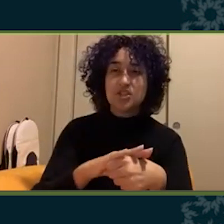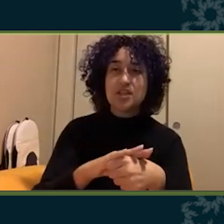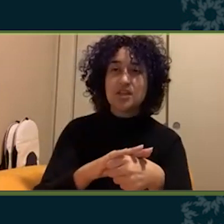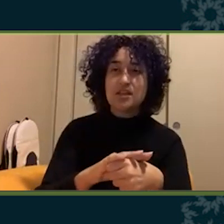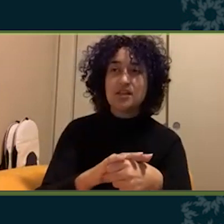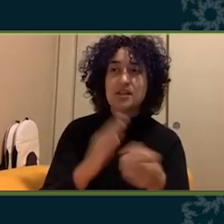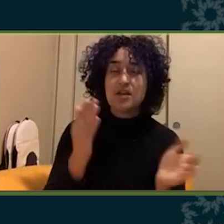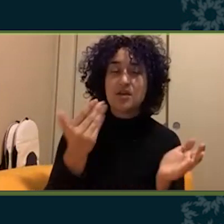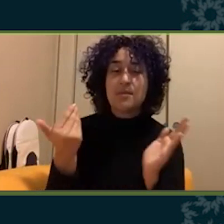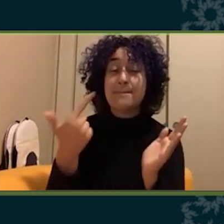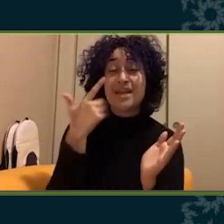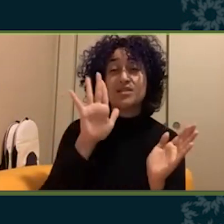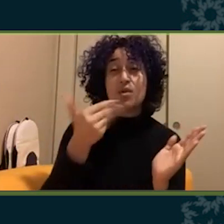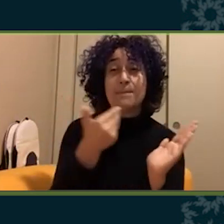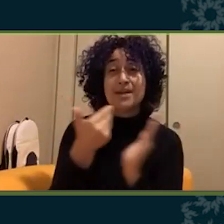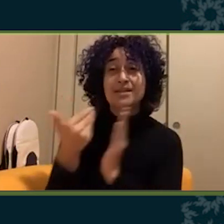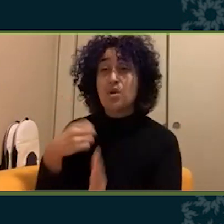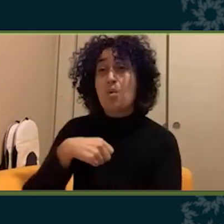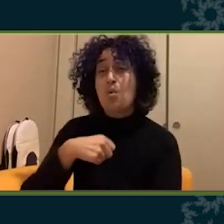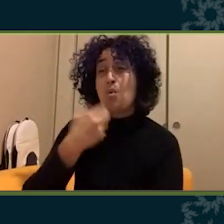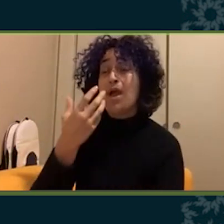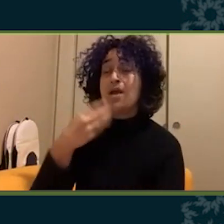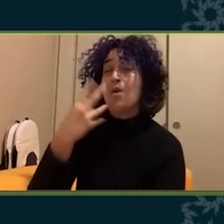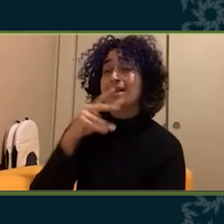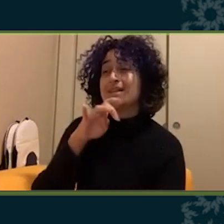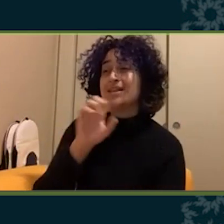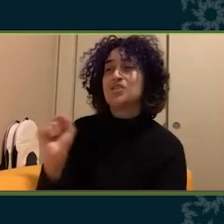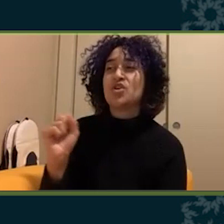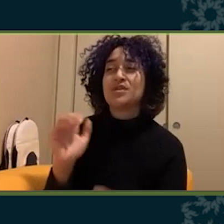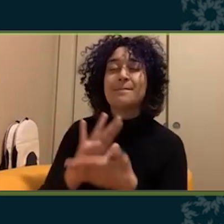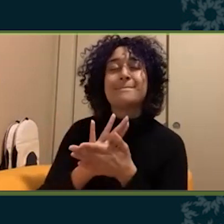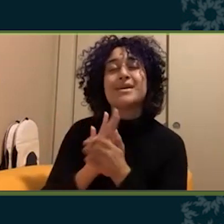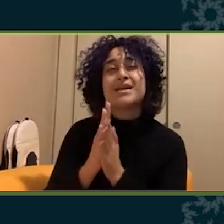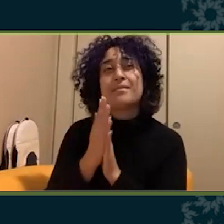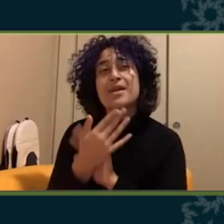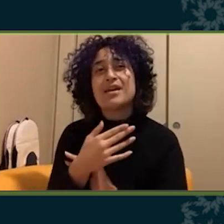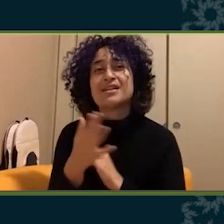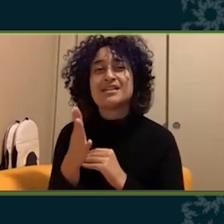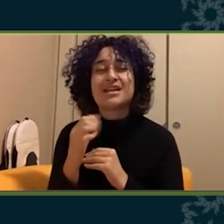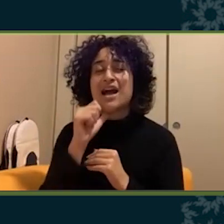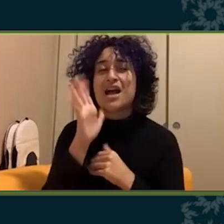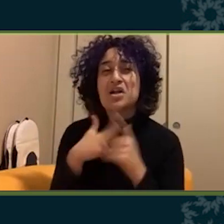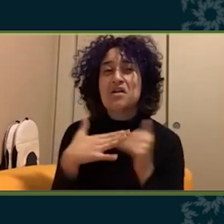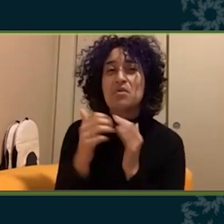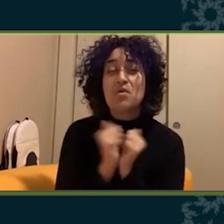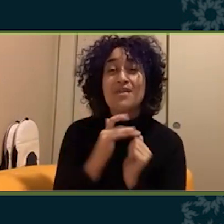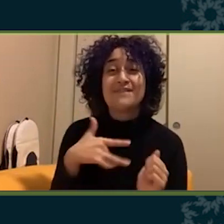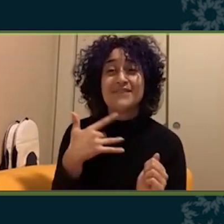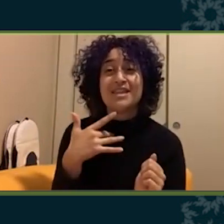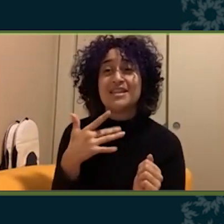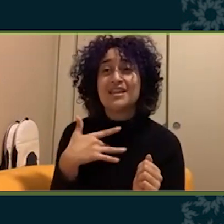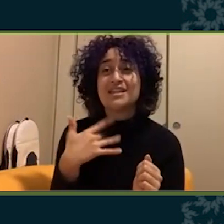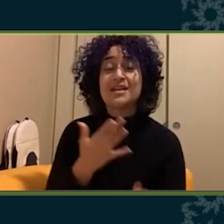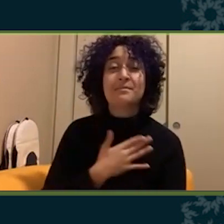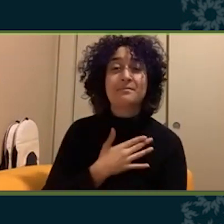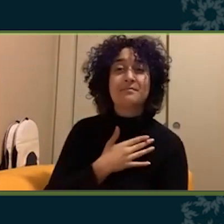to whiteness. So it's starting to get uncomfortable with like just feelings, right? Because whiteness, and my friend Tammy, I'm going